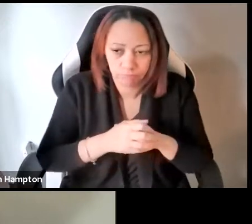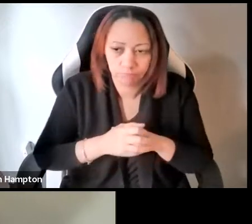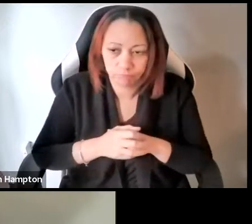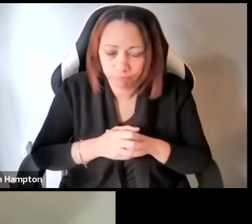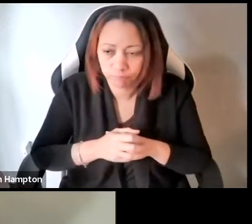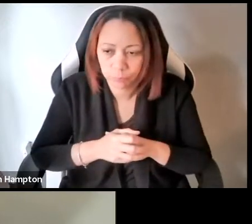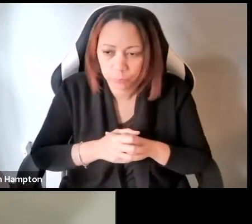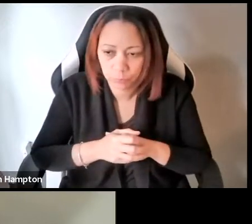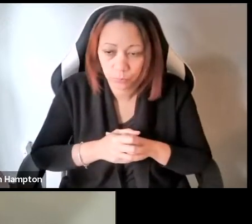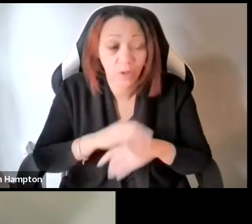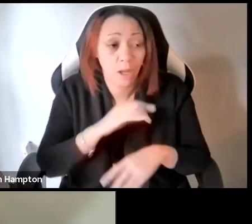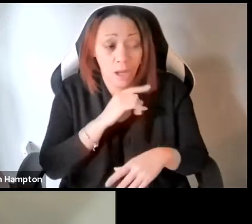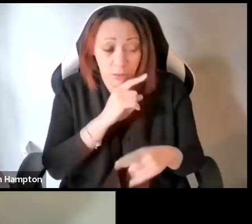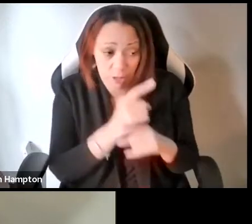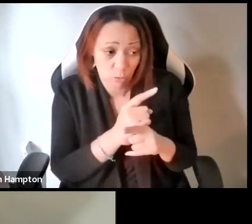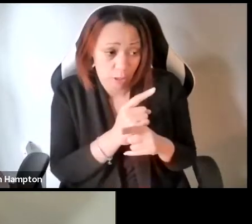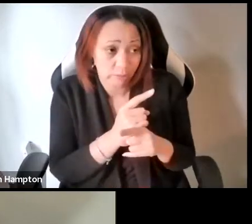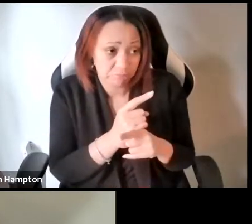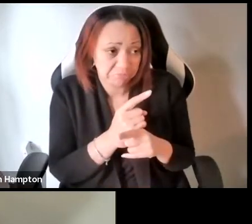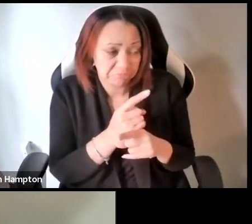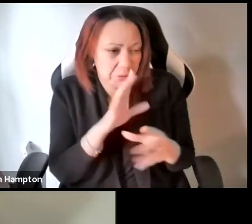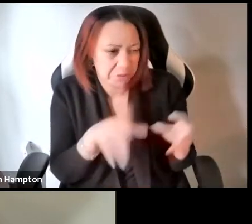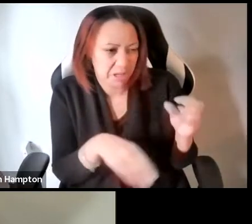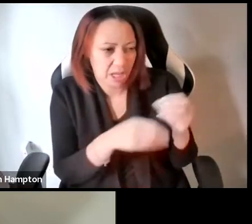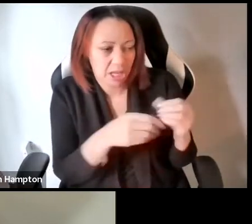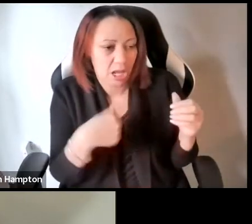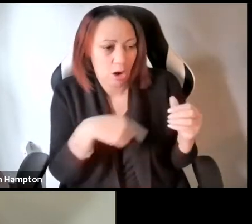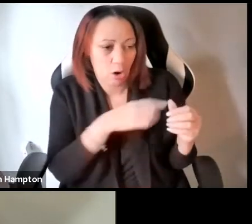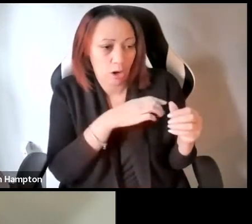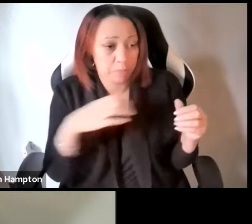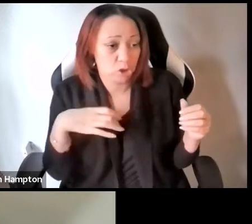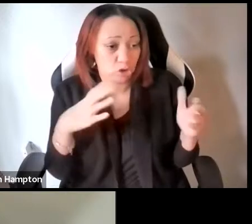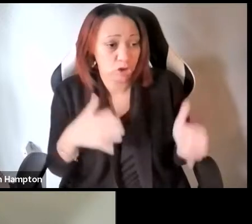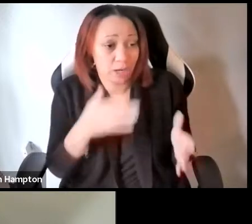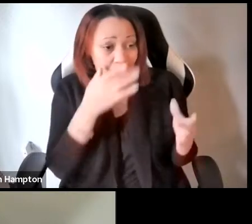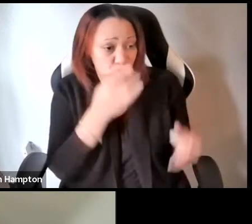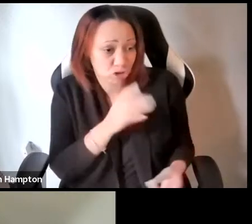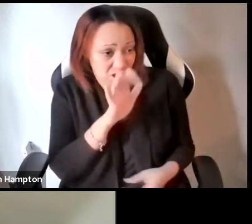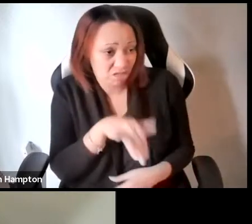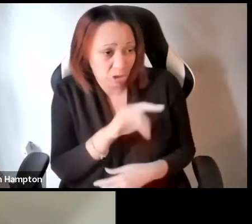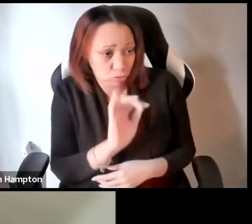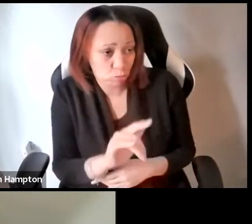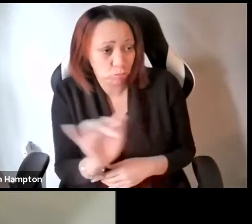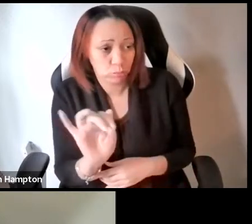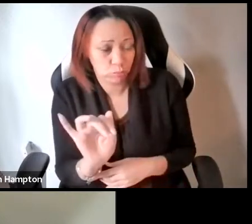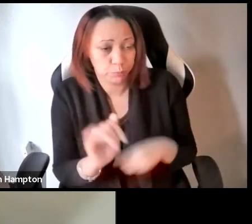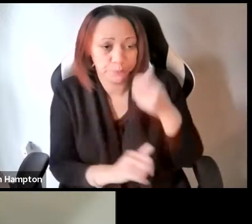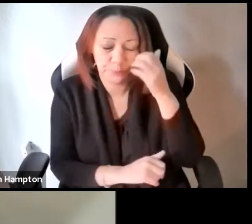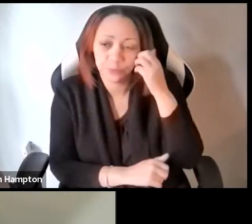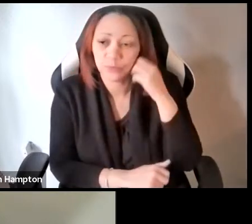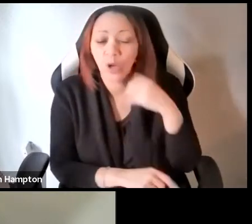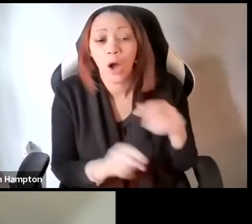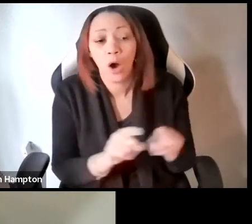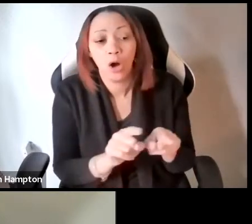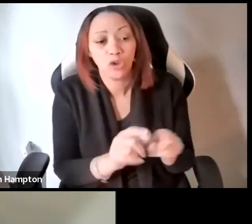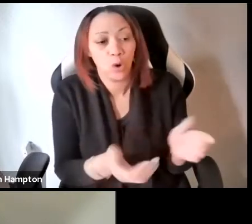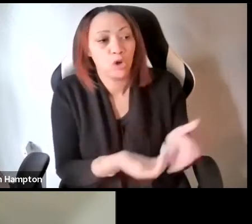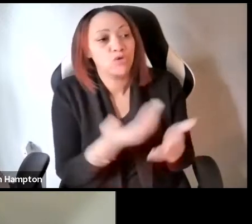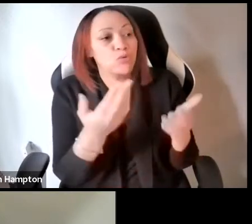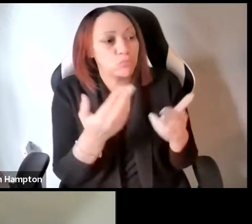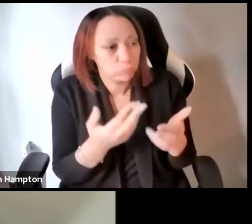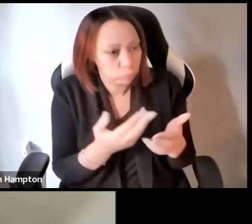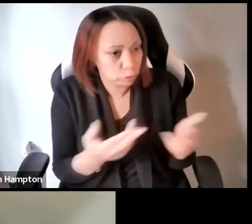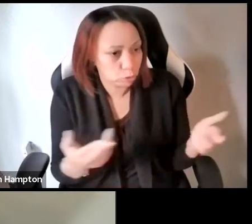That's right. And I will say that our commissioners are interested in this tool and this a new resource for them,